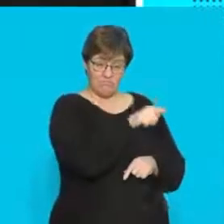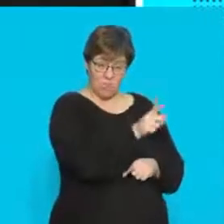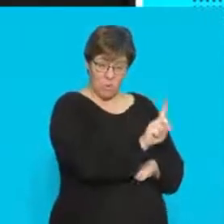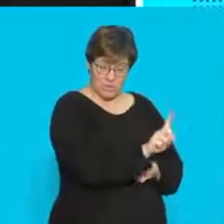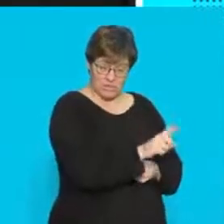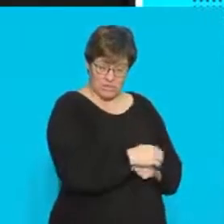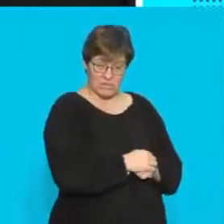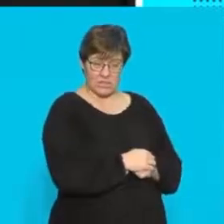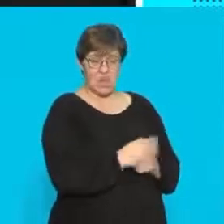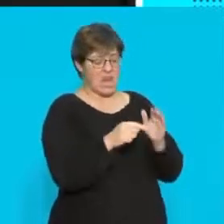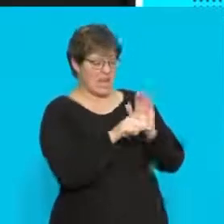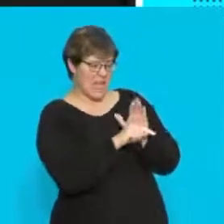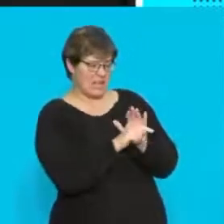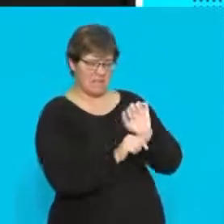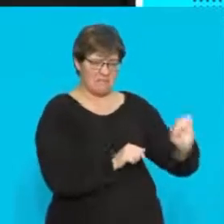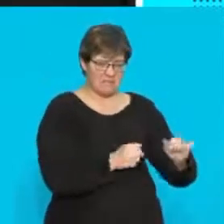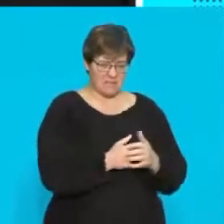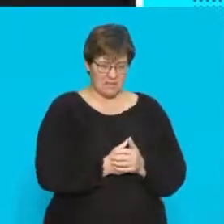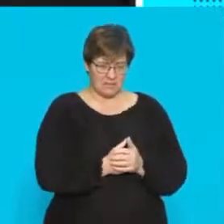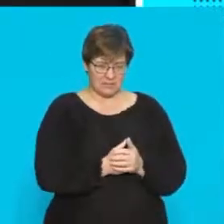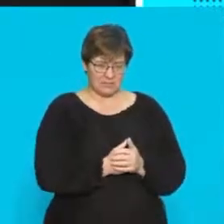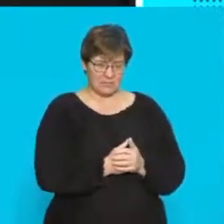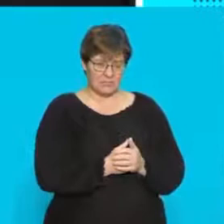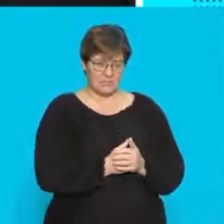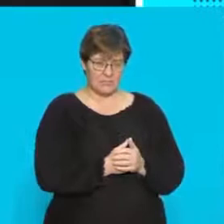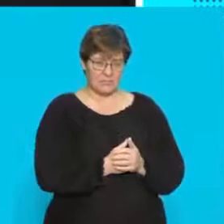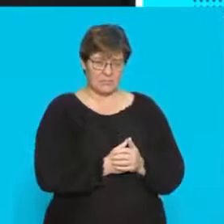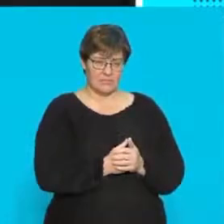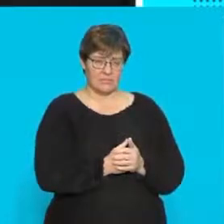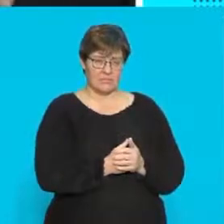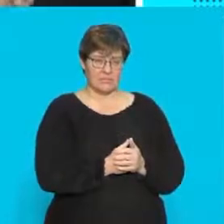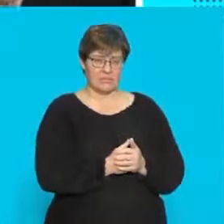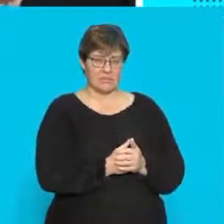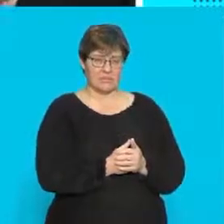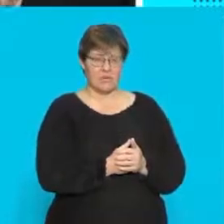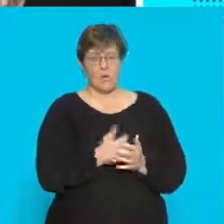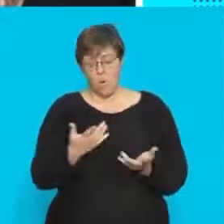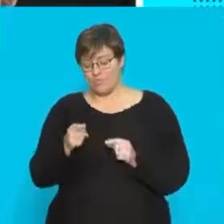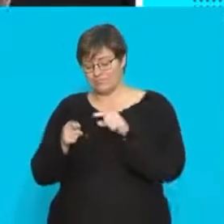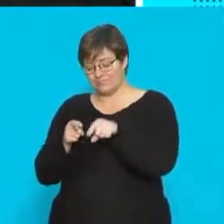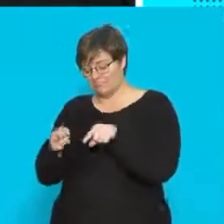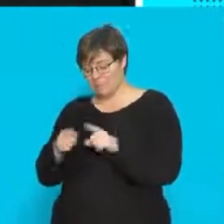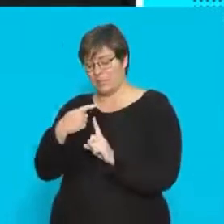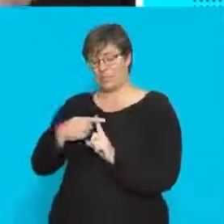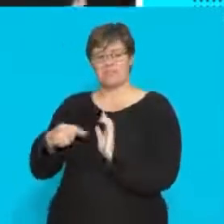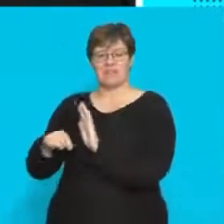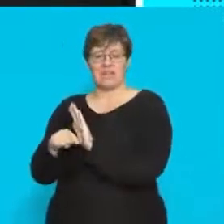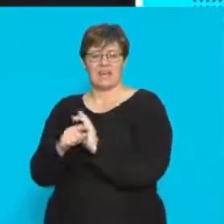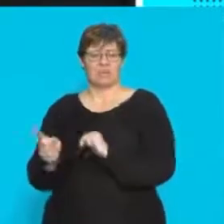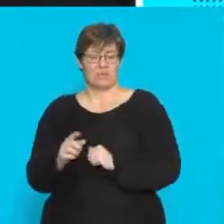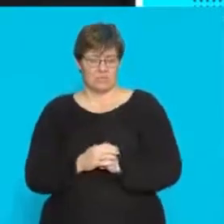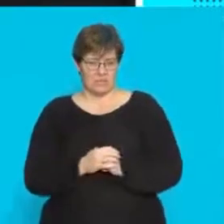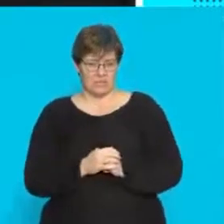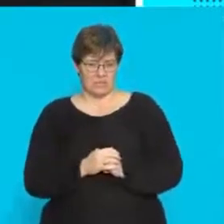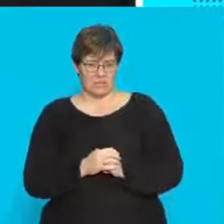this type of reproduction. So as a farmer, maybe, what would the advantages be to me, or what would